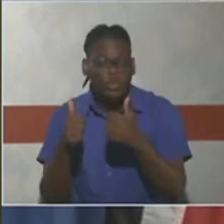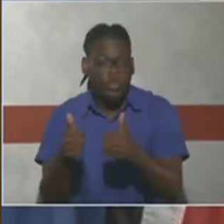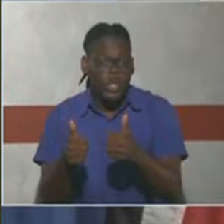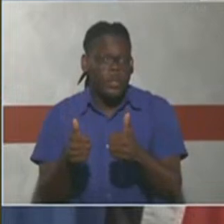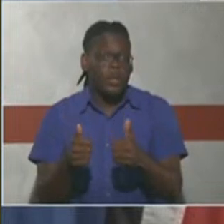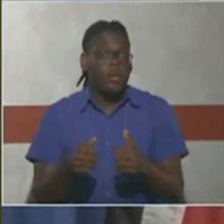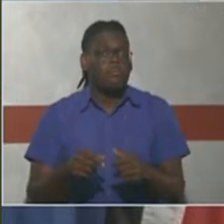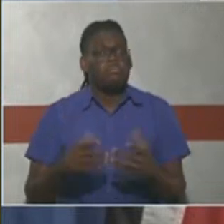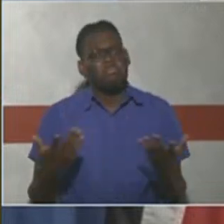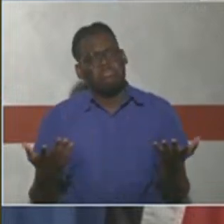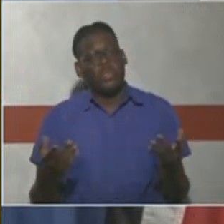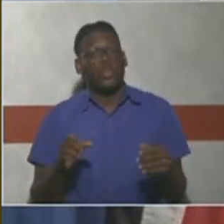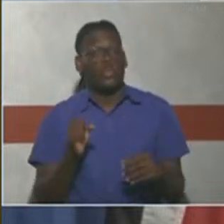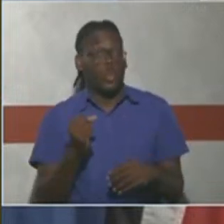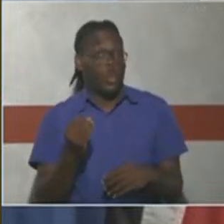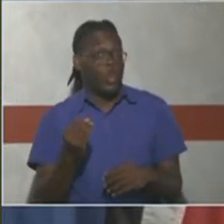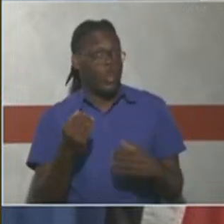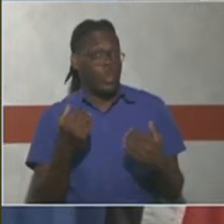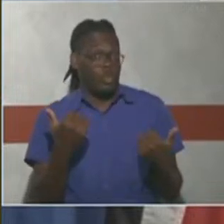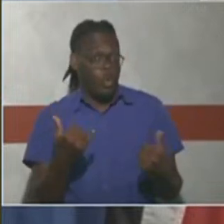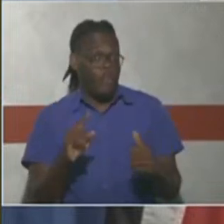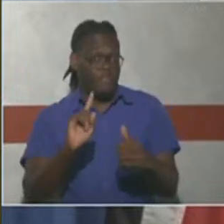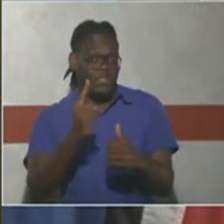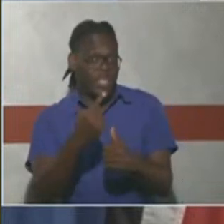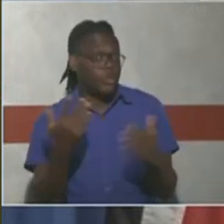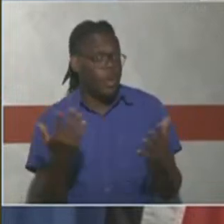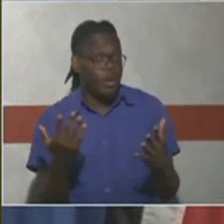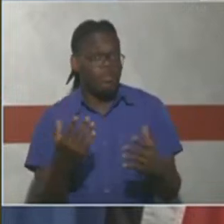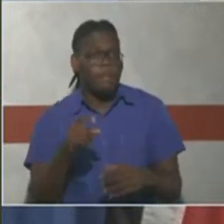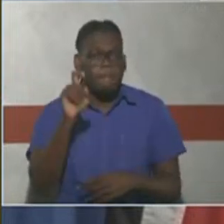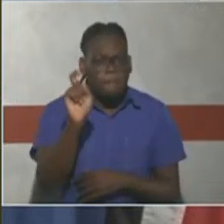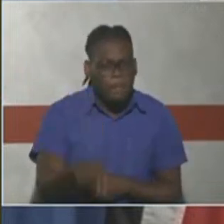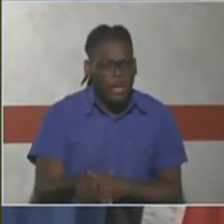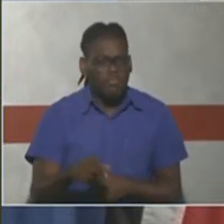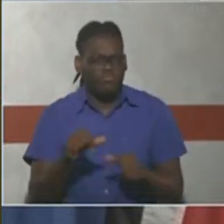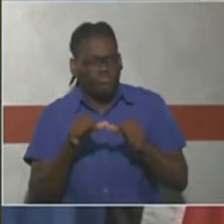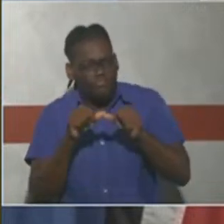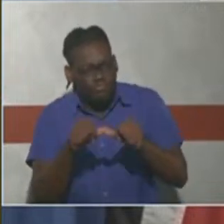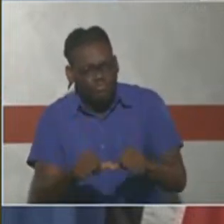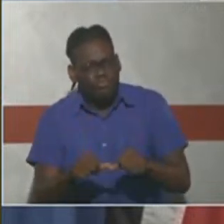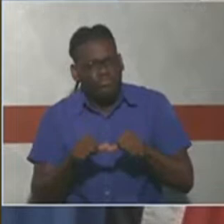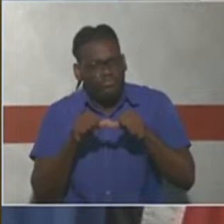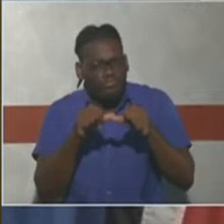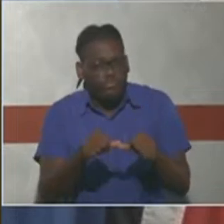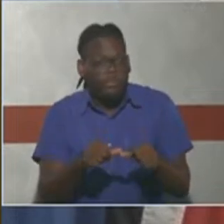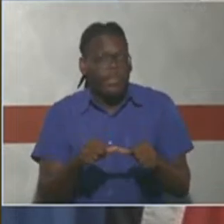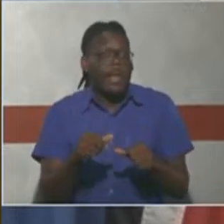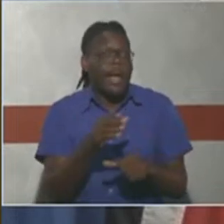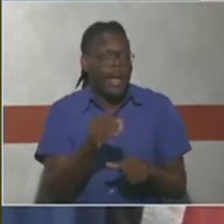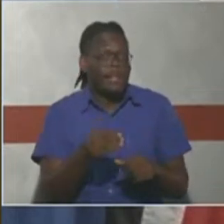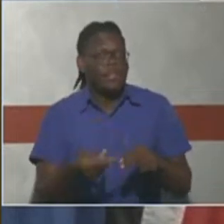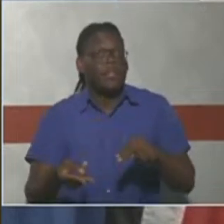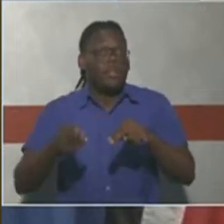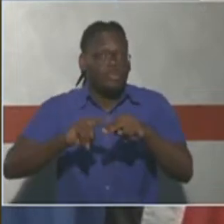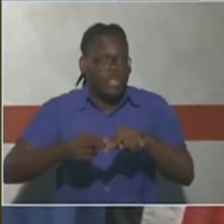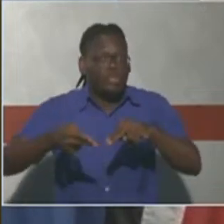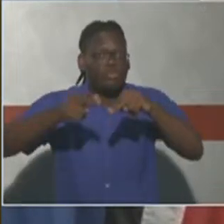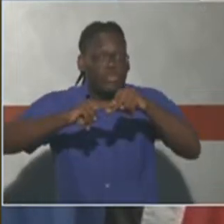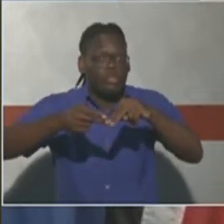first hurdle is to be able to continue consuming at this level and ramp it up. And we know we can get up to